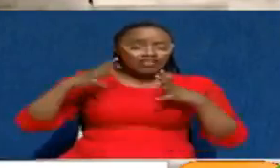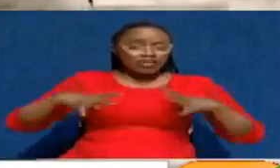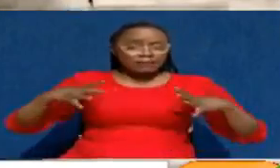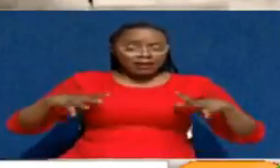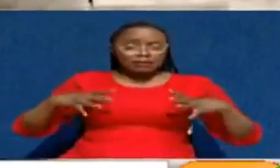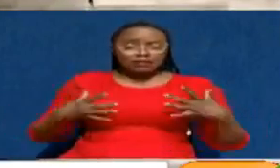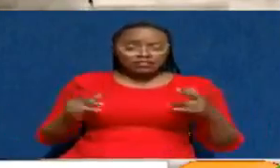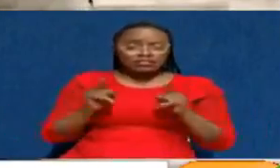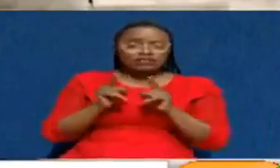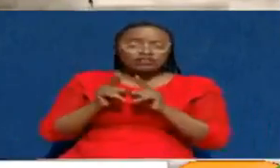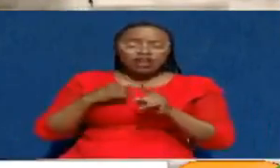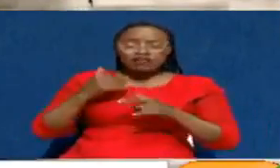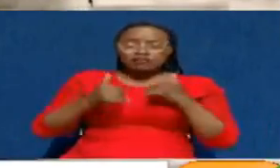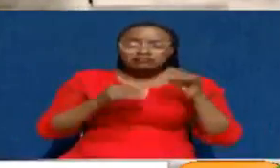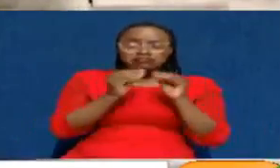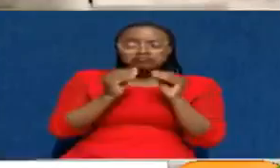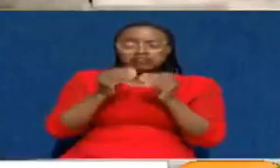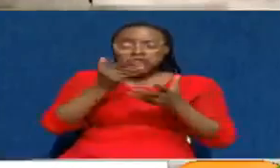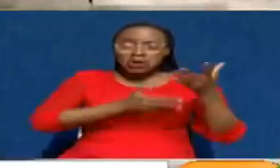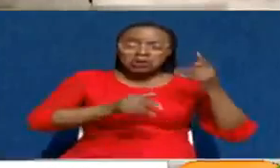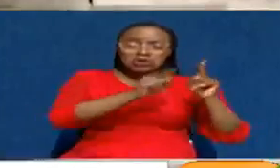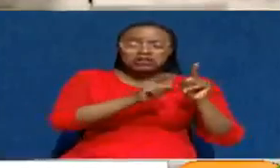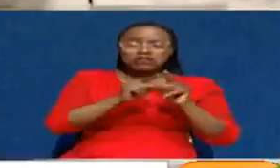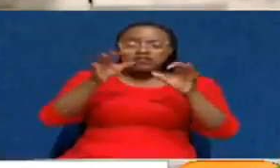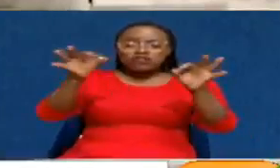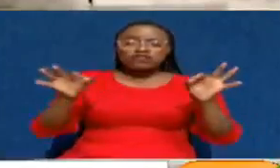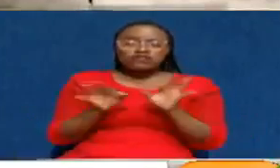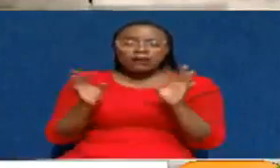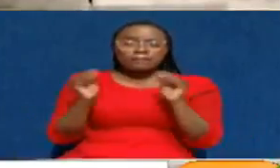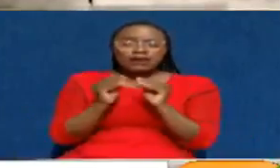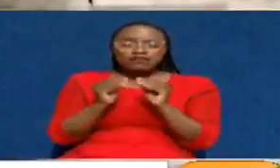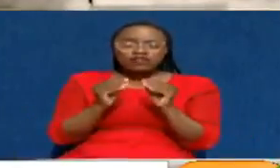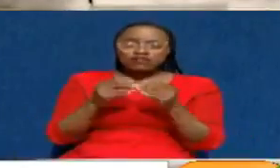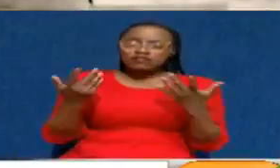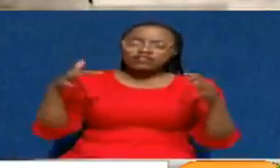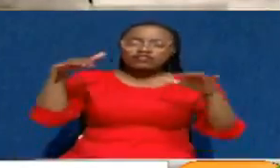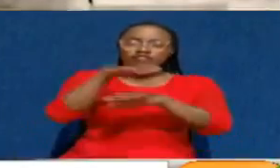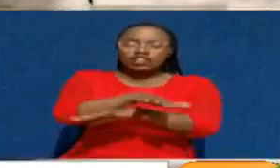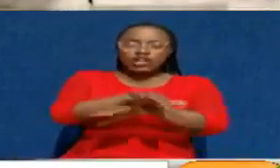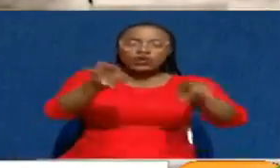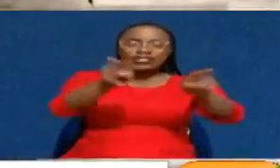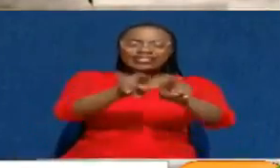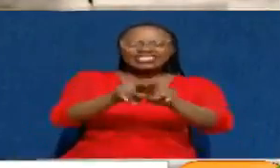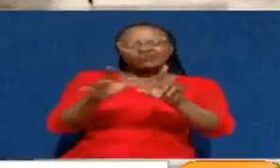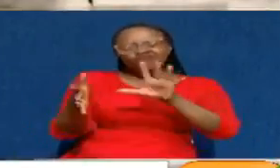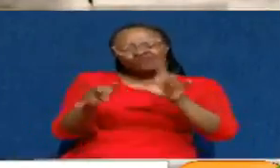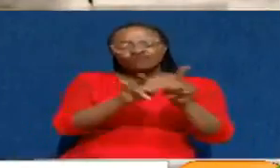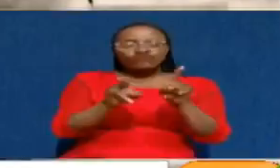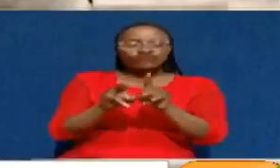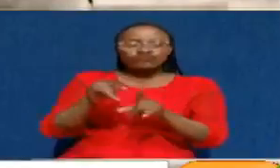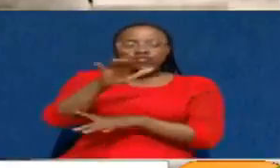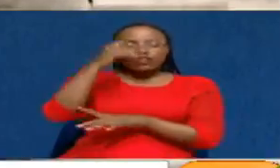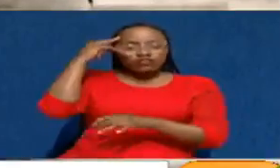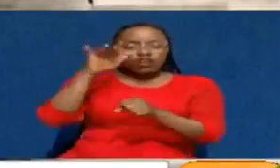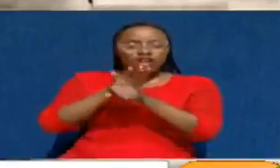are, hanging out together in close contact. So family meetings, funerals are really sort of breeding ground for a